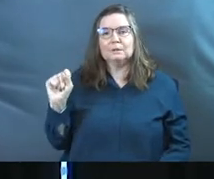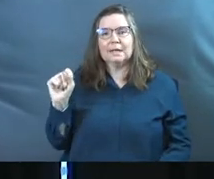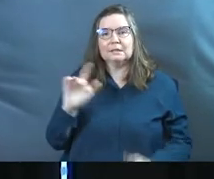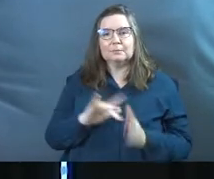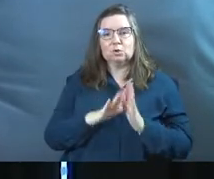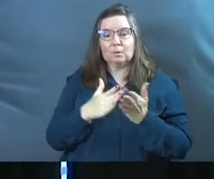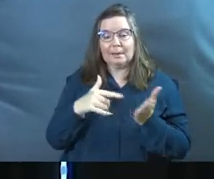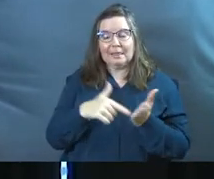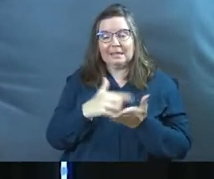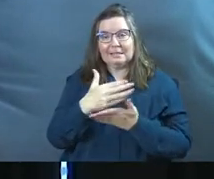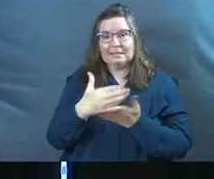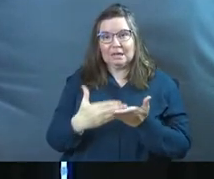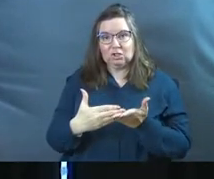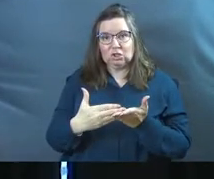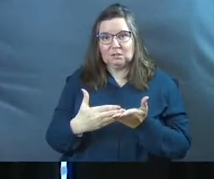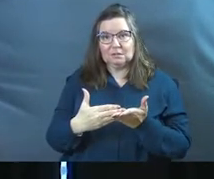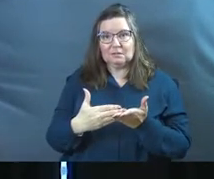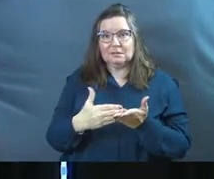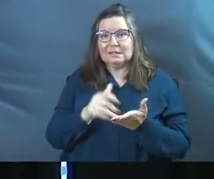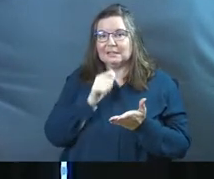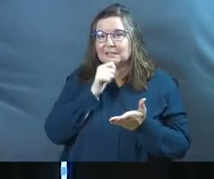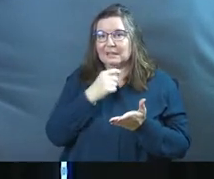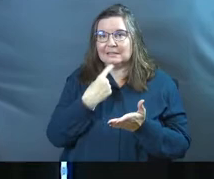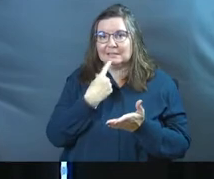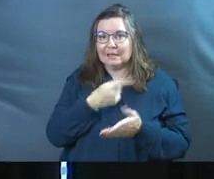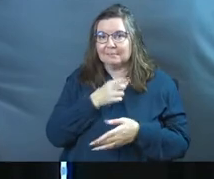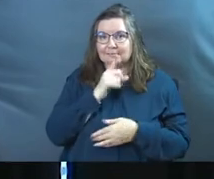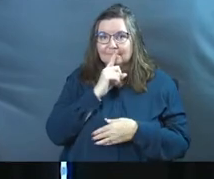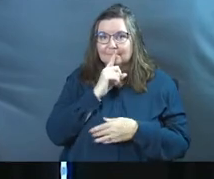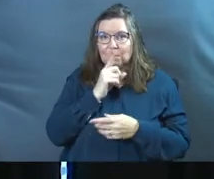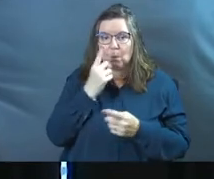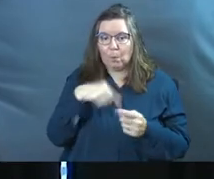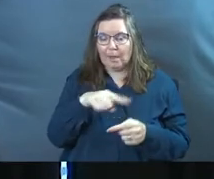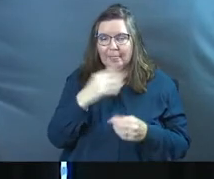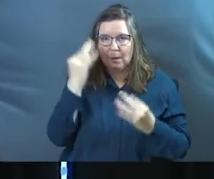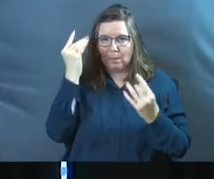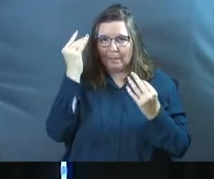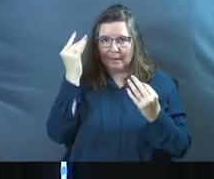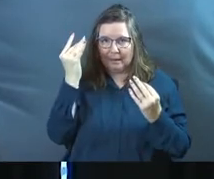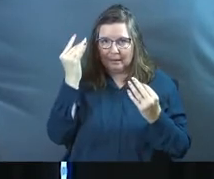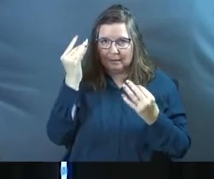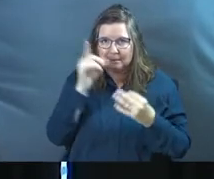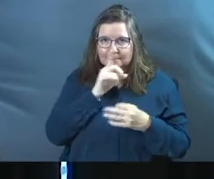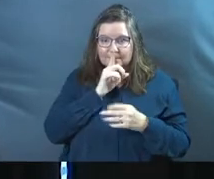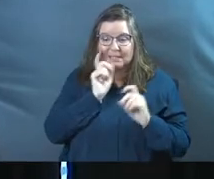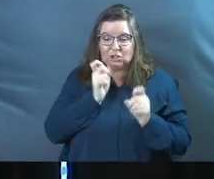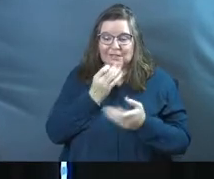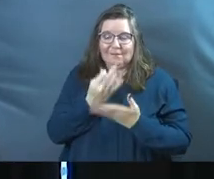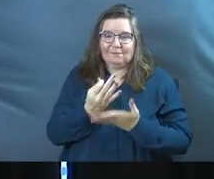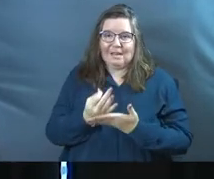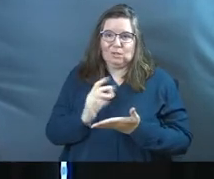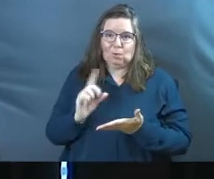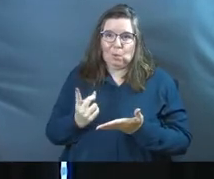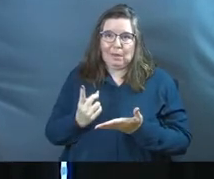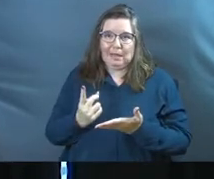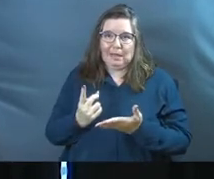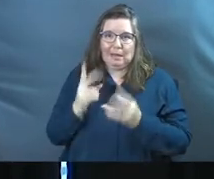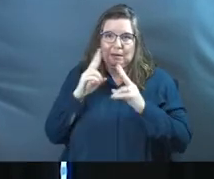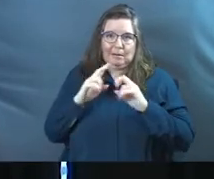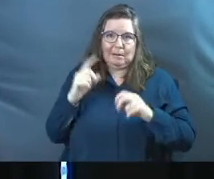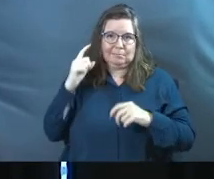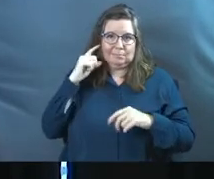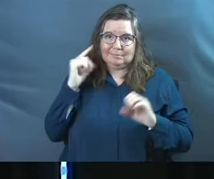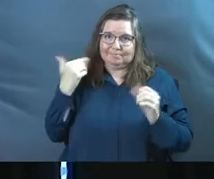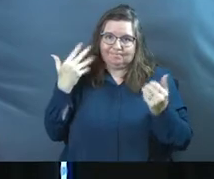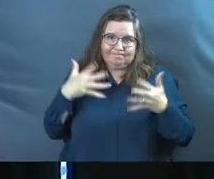scripture in this section, it does not tell us what they were thinking. It just gives us the facts. And we're